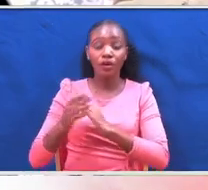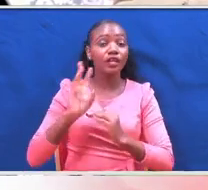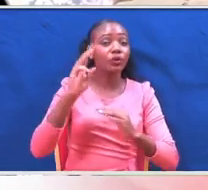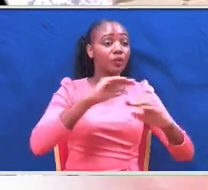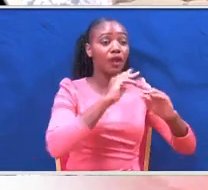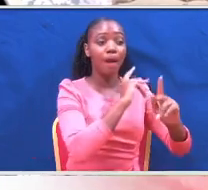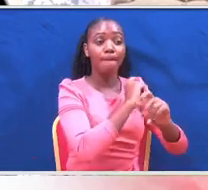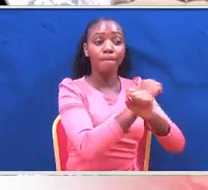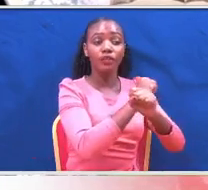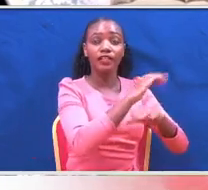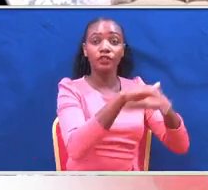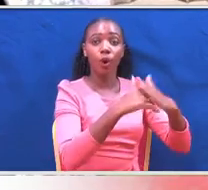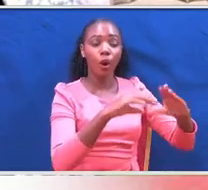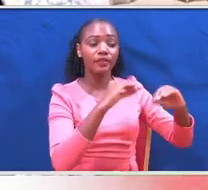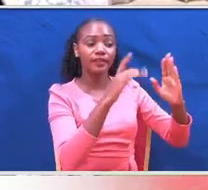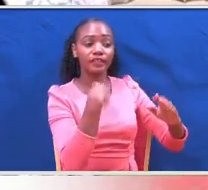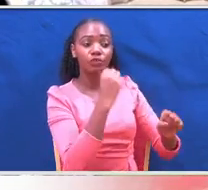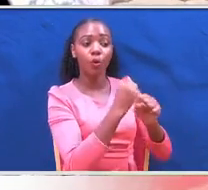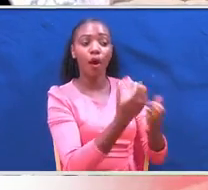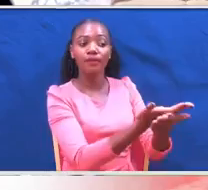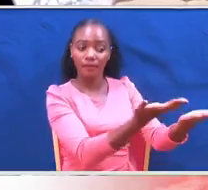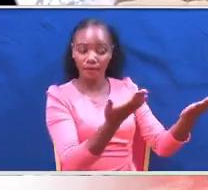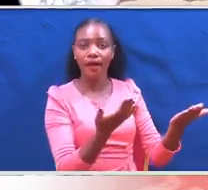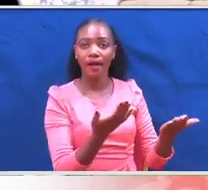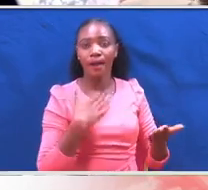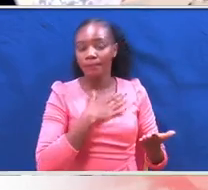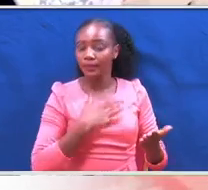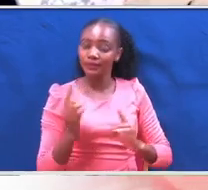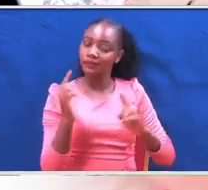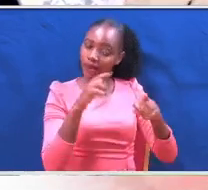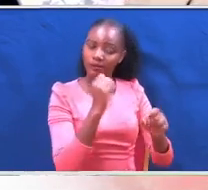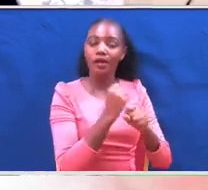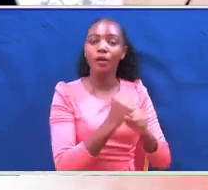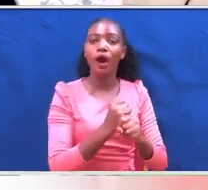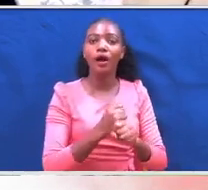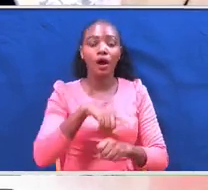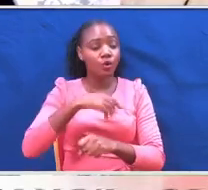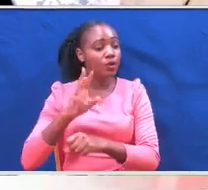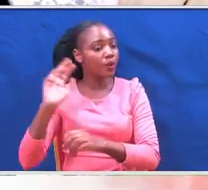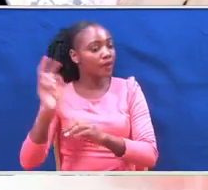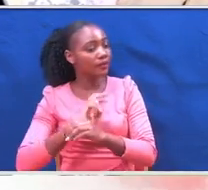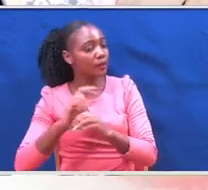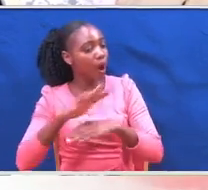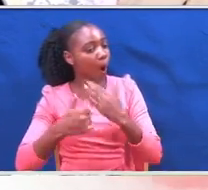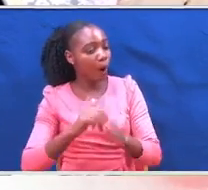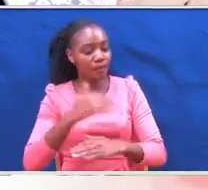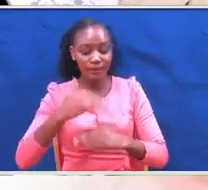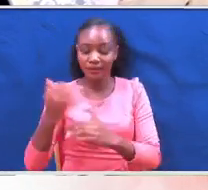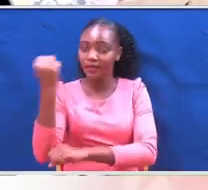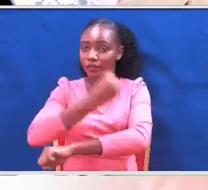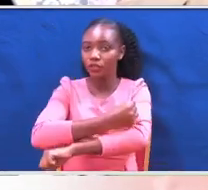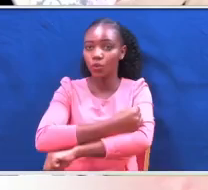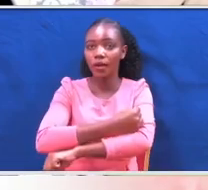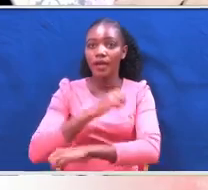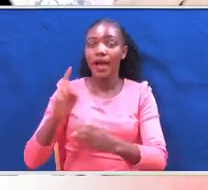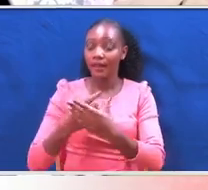protect the teachers, and the teachers who are working here can be assured that we will patrol the areas around the schools. And when the school time